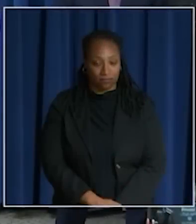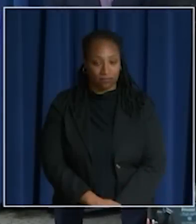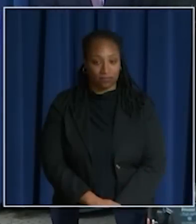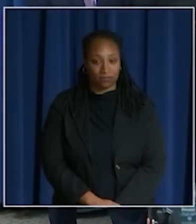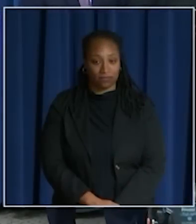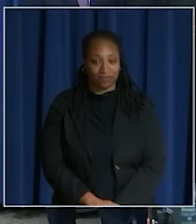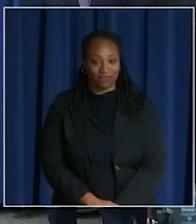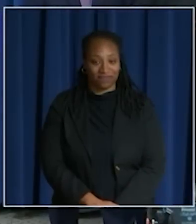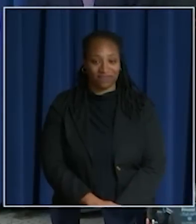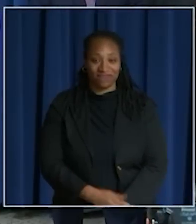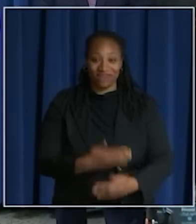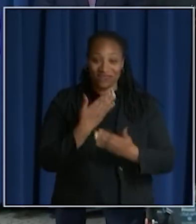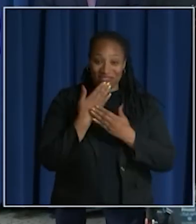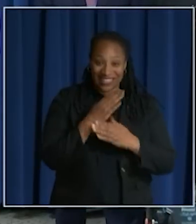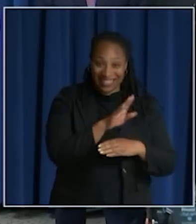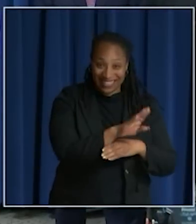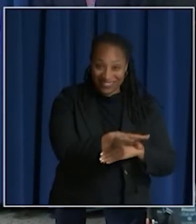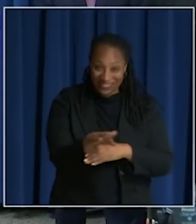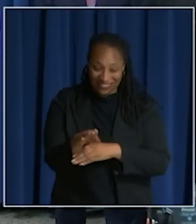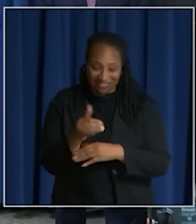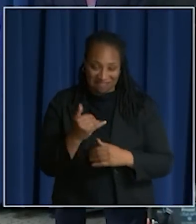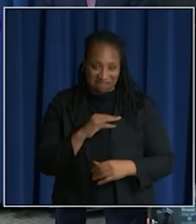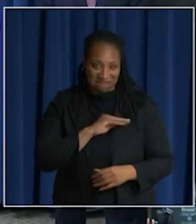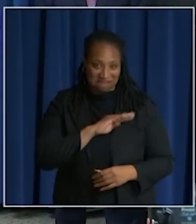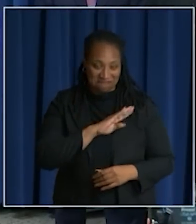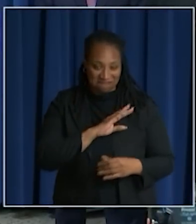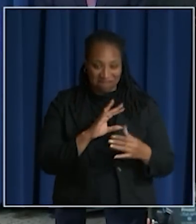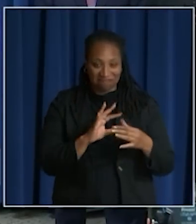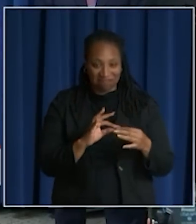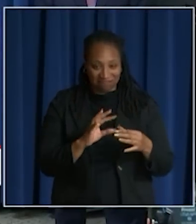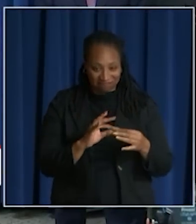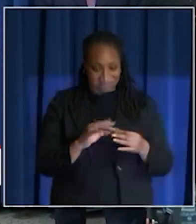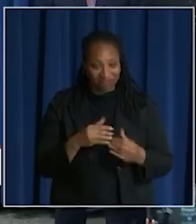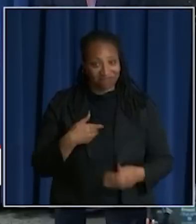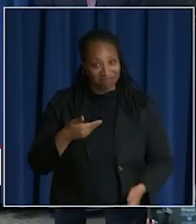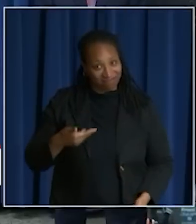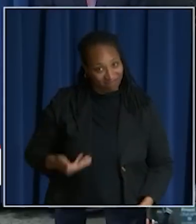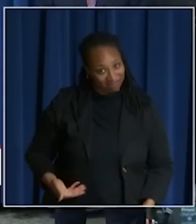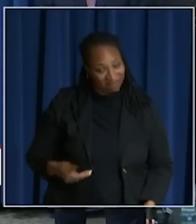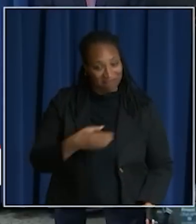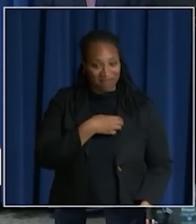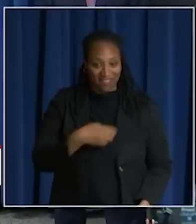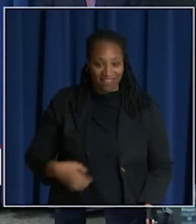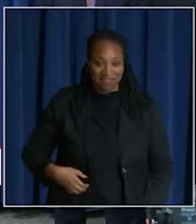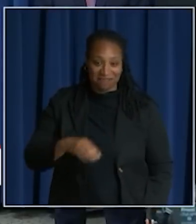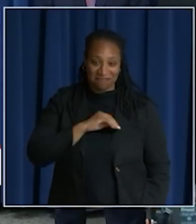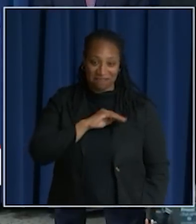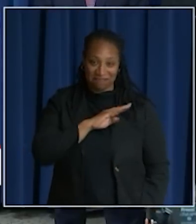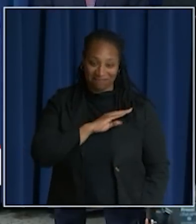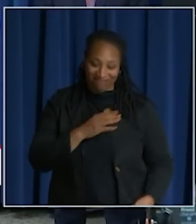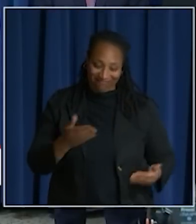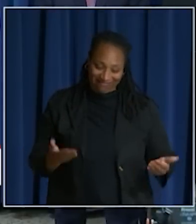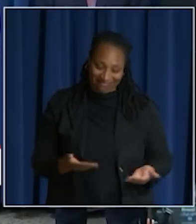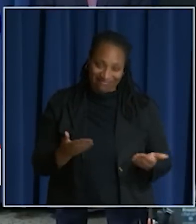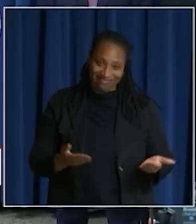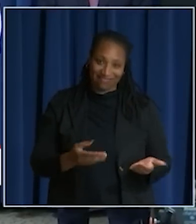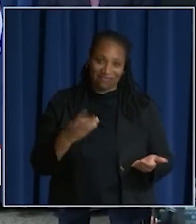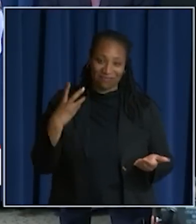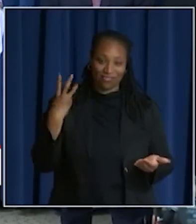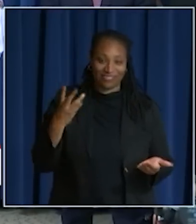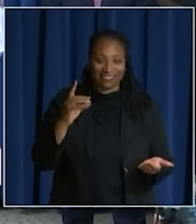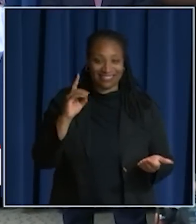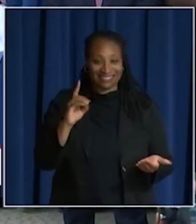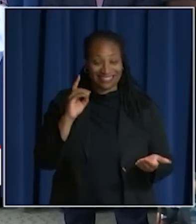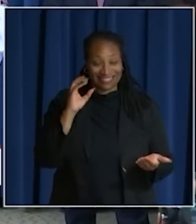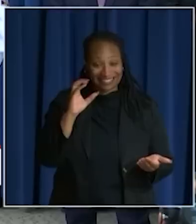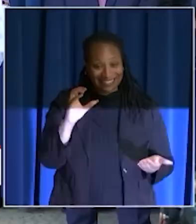Good afternoon, everybody. I'm Muriel Bowser. I'm the mayor of Washington, D.C. We are here at the